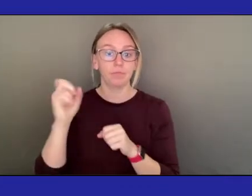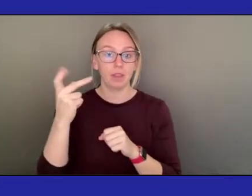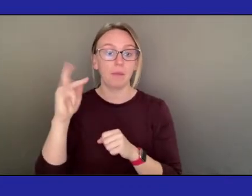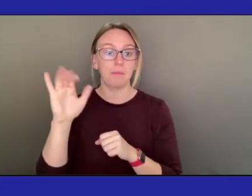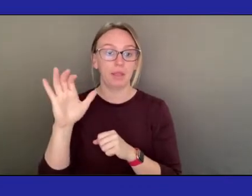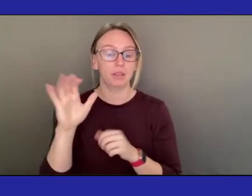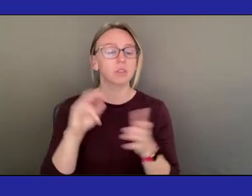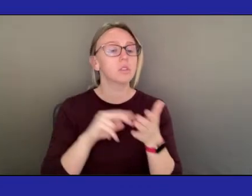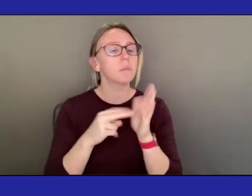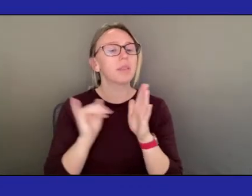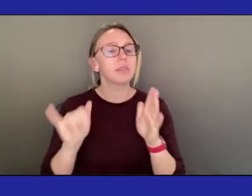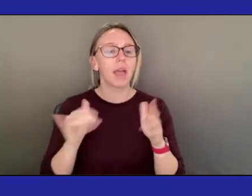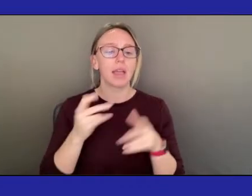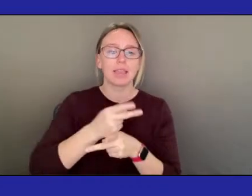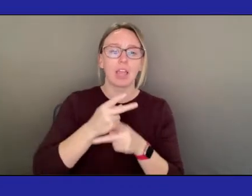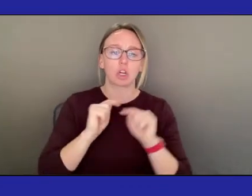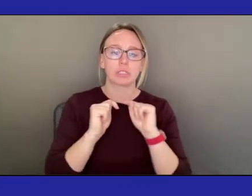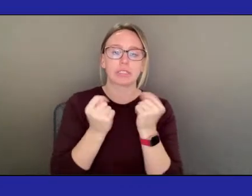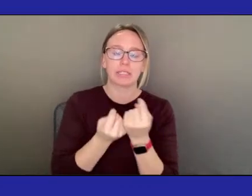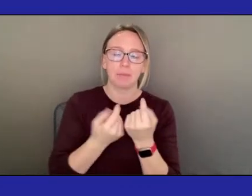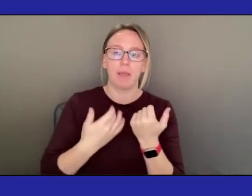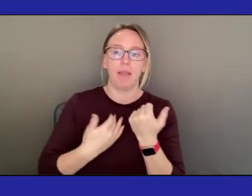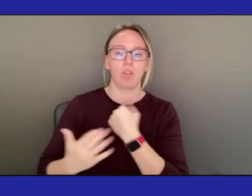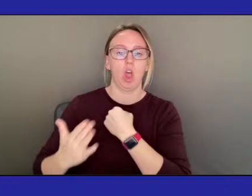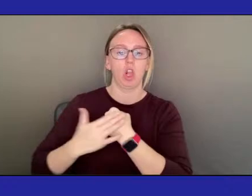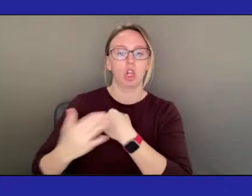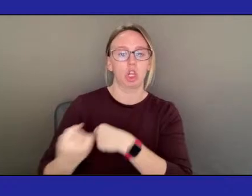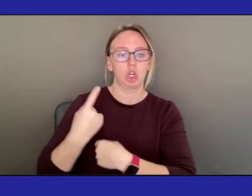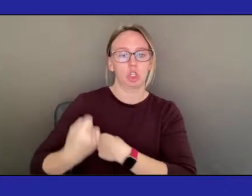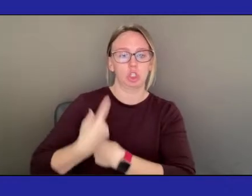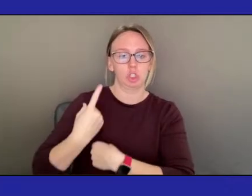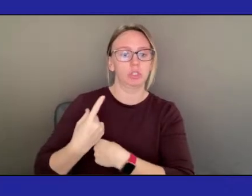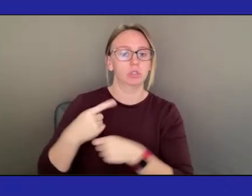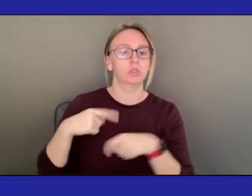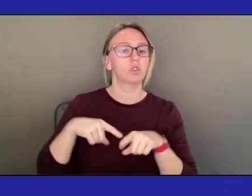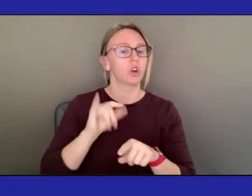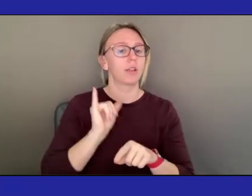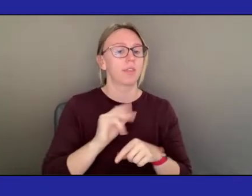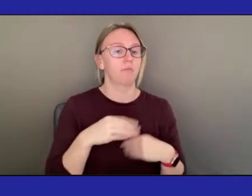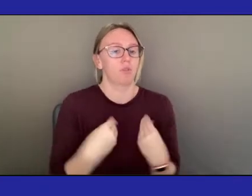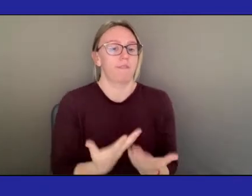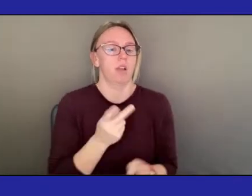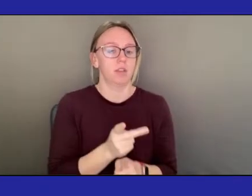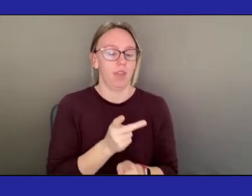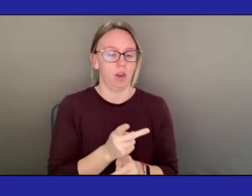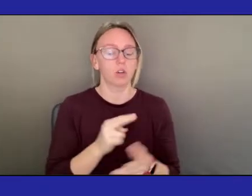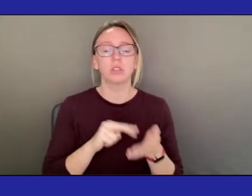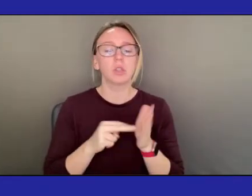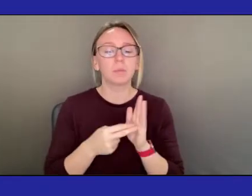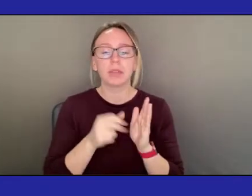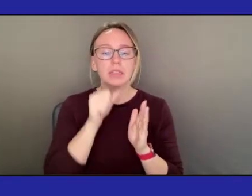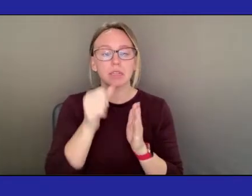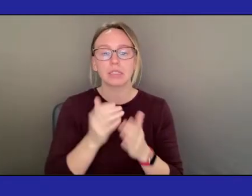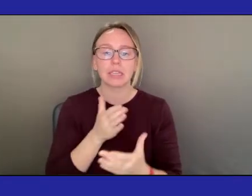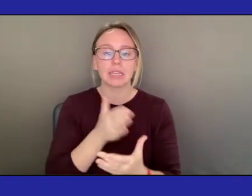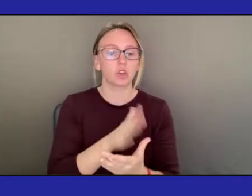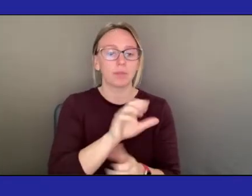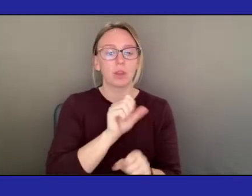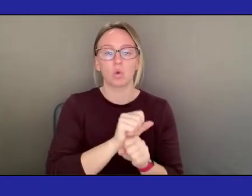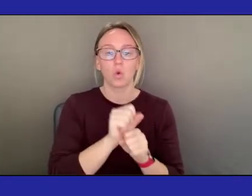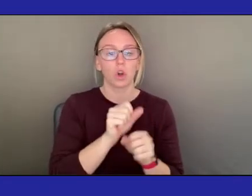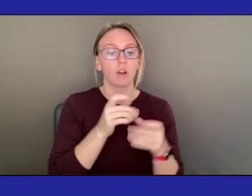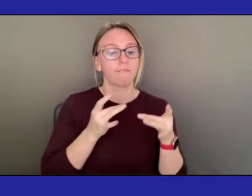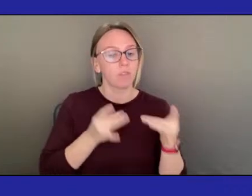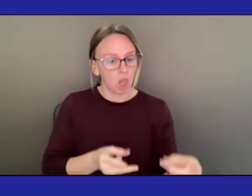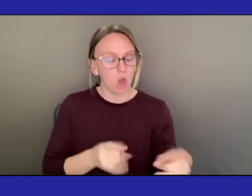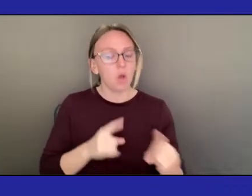team to have alerts during the care that they're providing. So it doesn't really interrupt their workflow, but it's something that they see